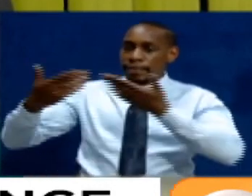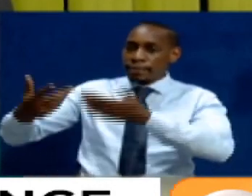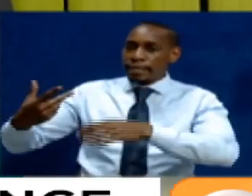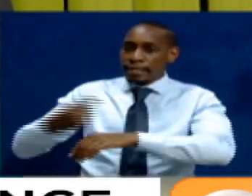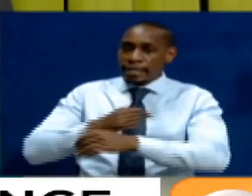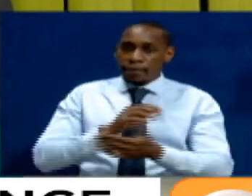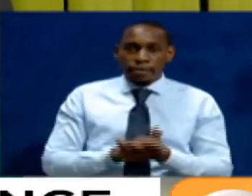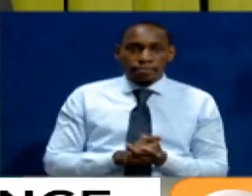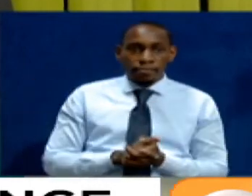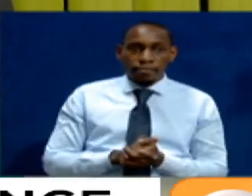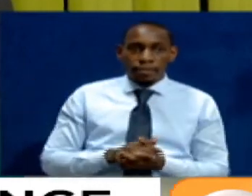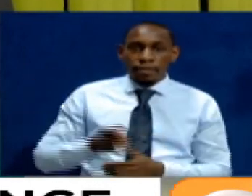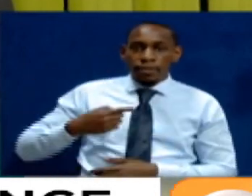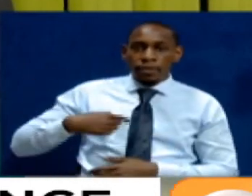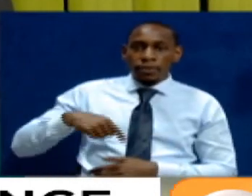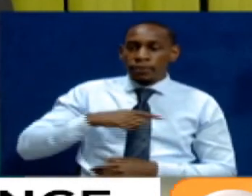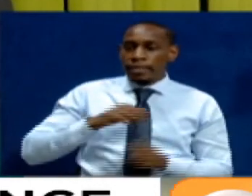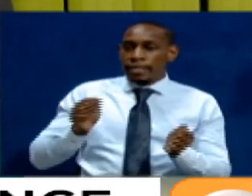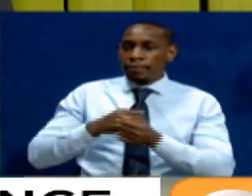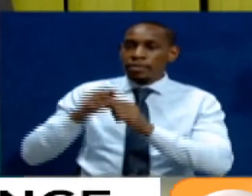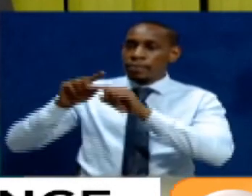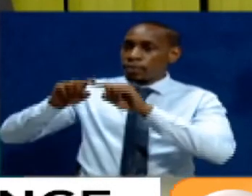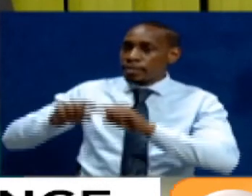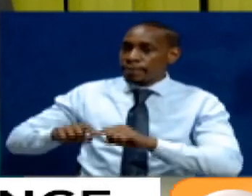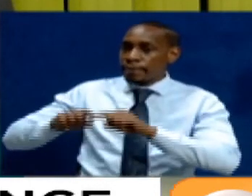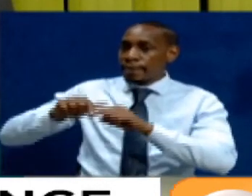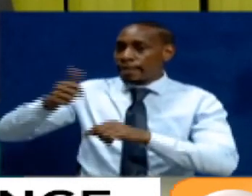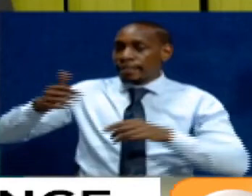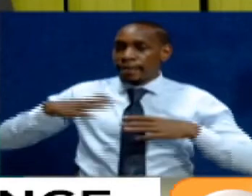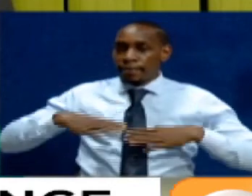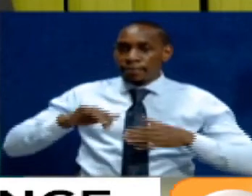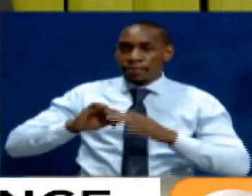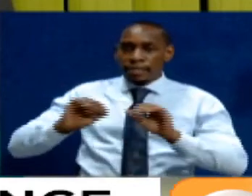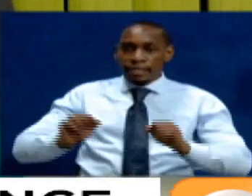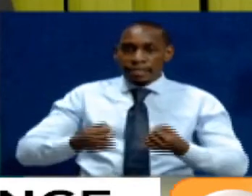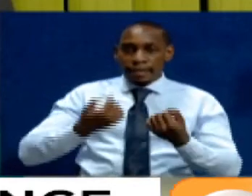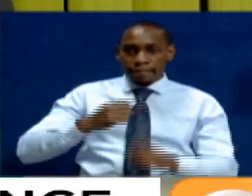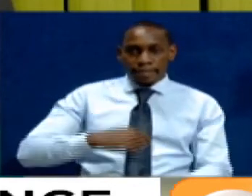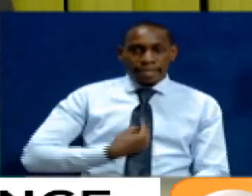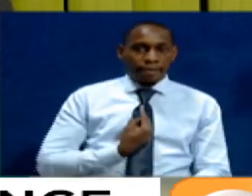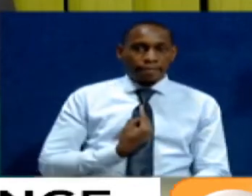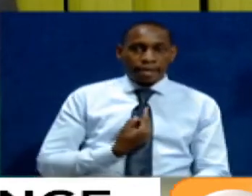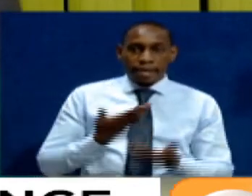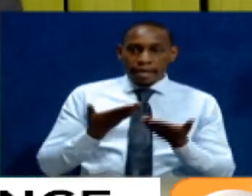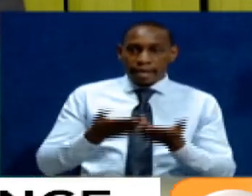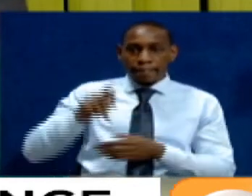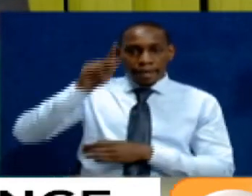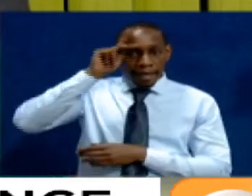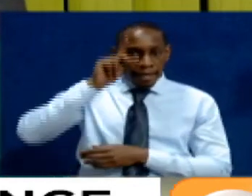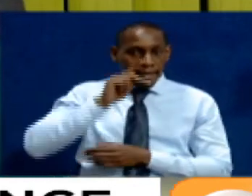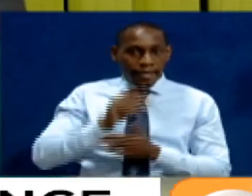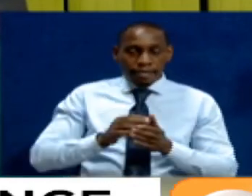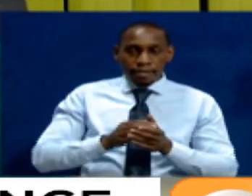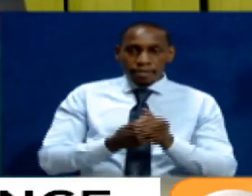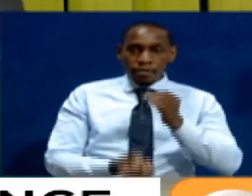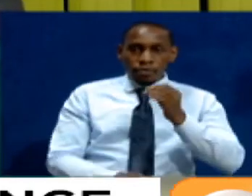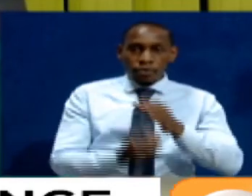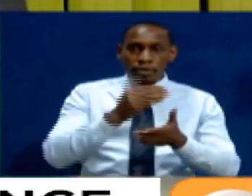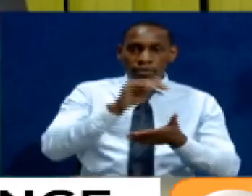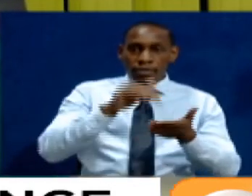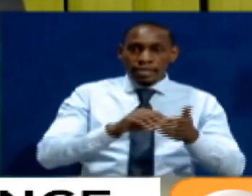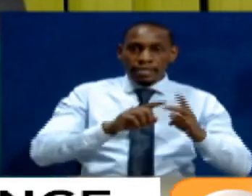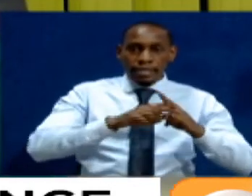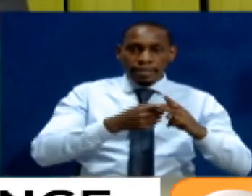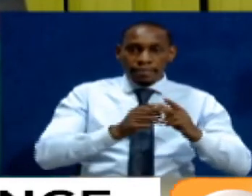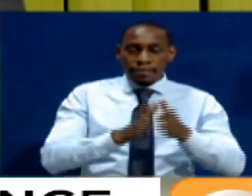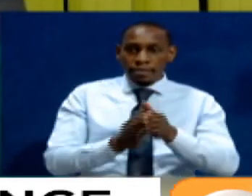vaccines. We cannot be dependent on people to save ourselves. Here in Karen, we open the heart, we